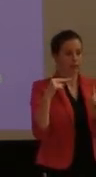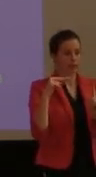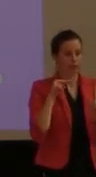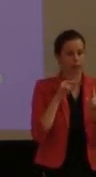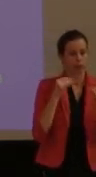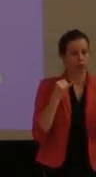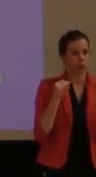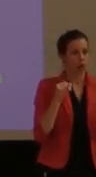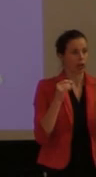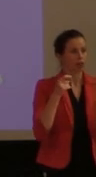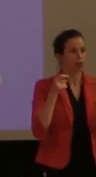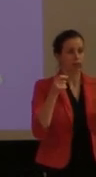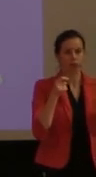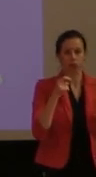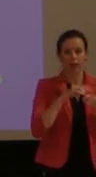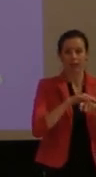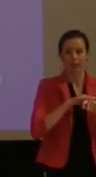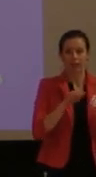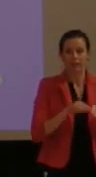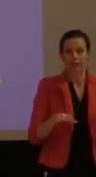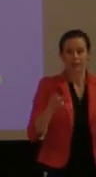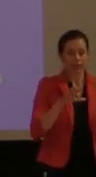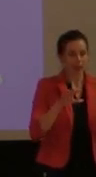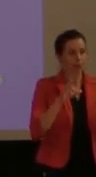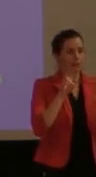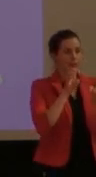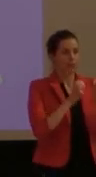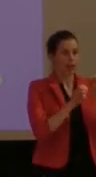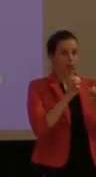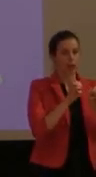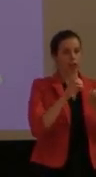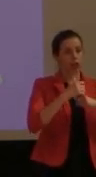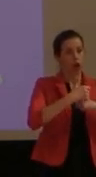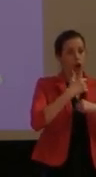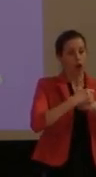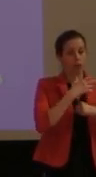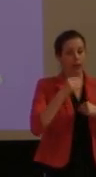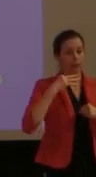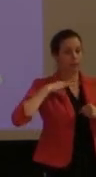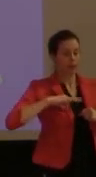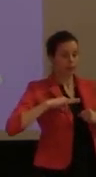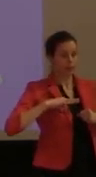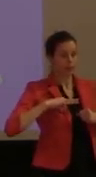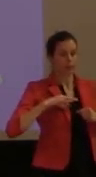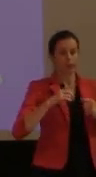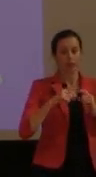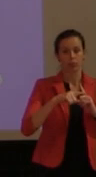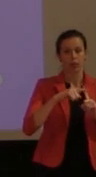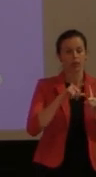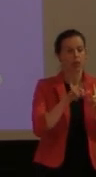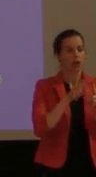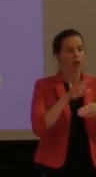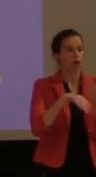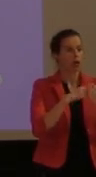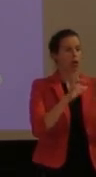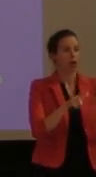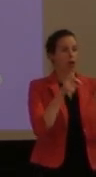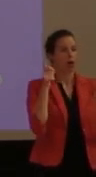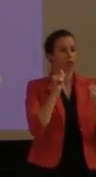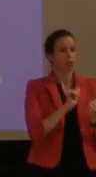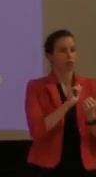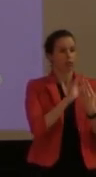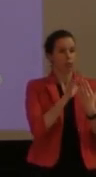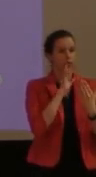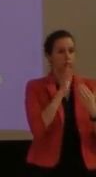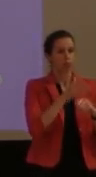regulatory landscape, the evaluation of harms and benefits, and considering other research, other alternative approaches to